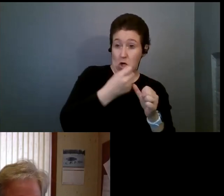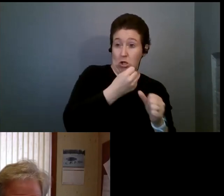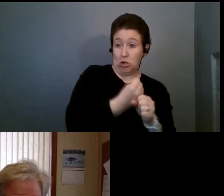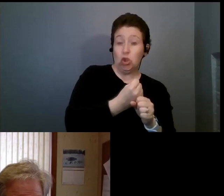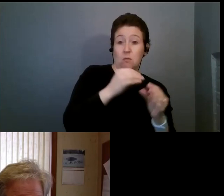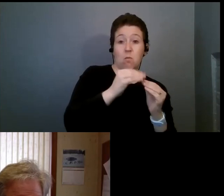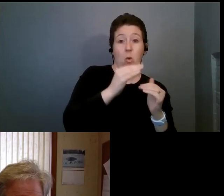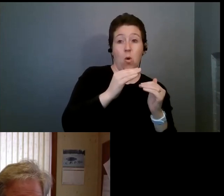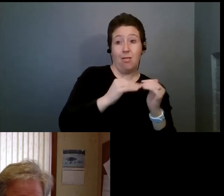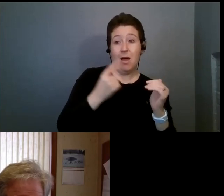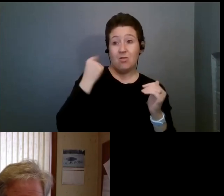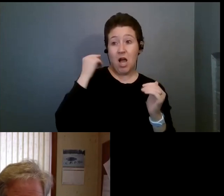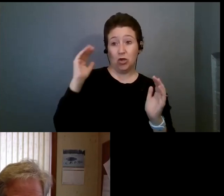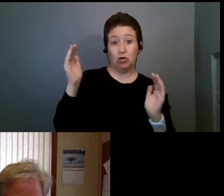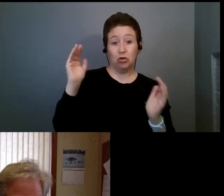By